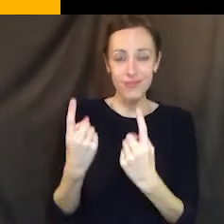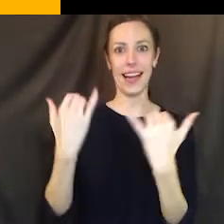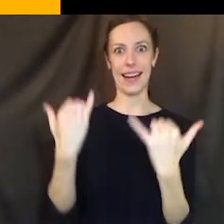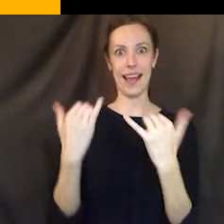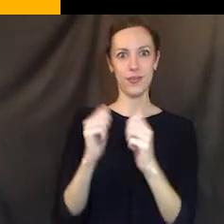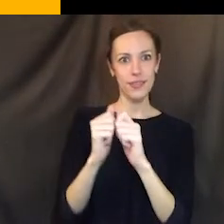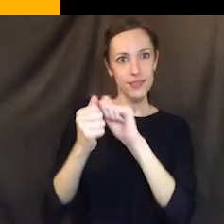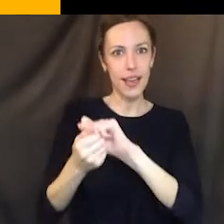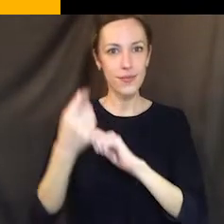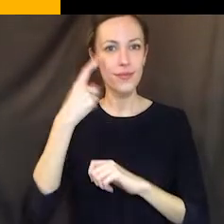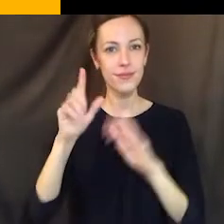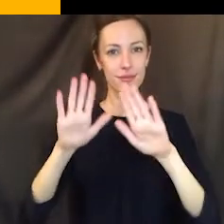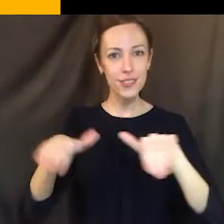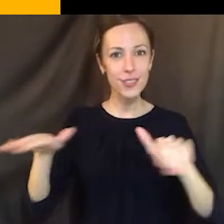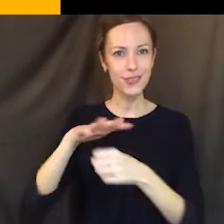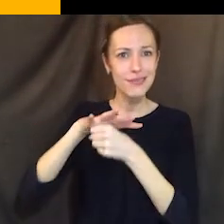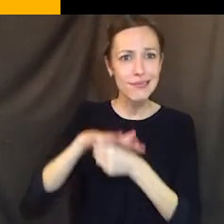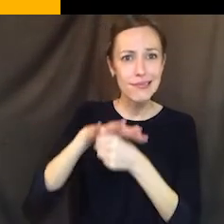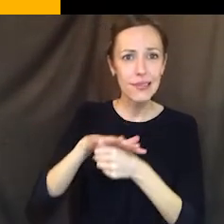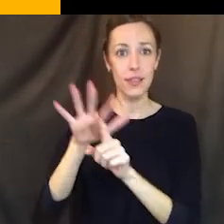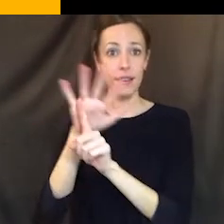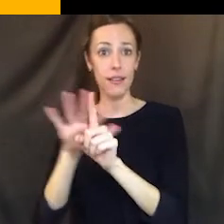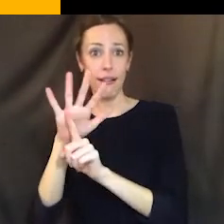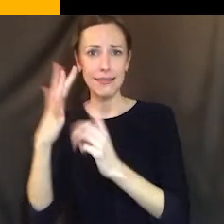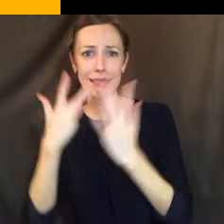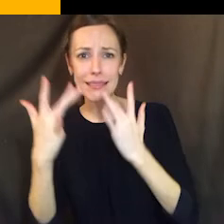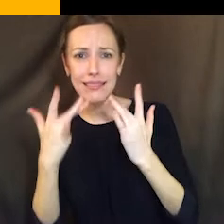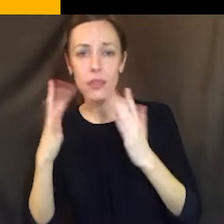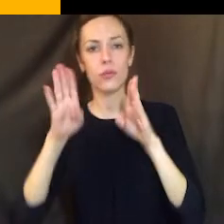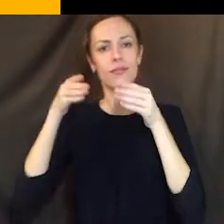vulnerability towards activities for skills building as shown on our screen.